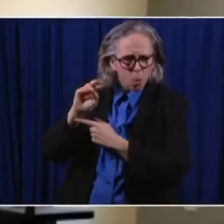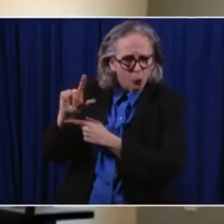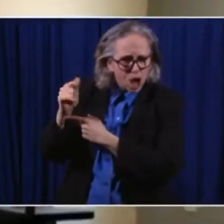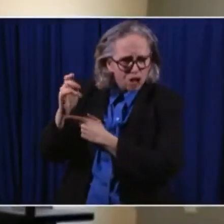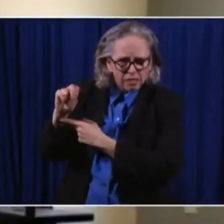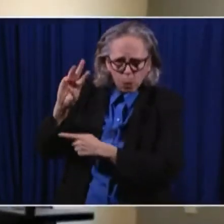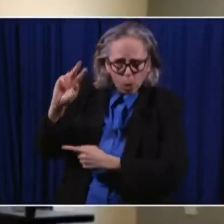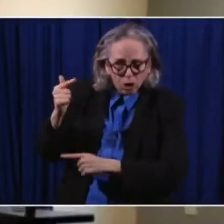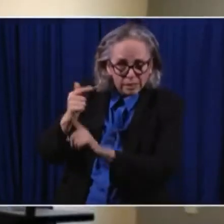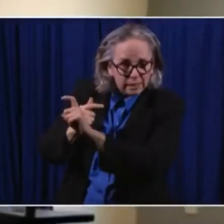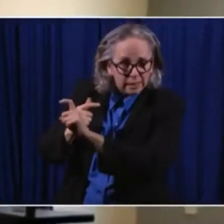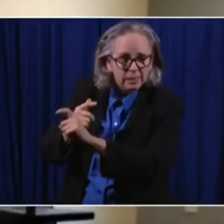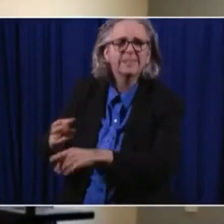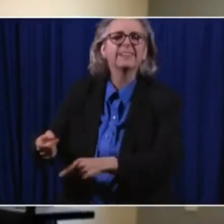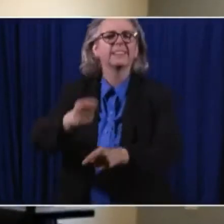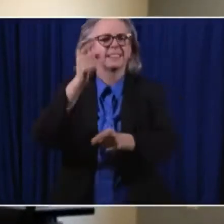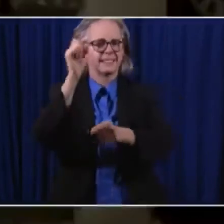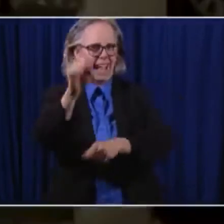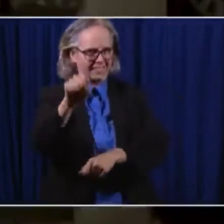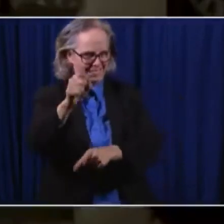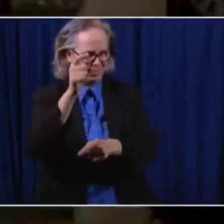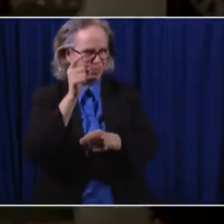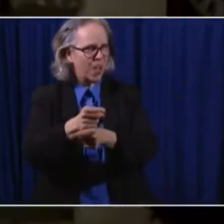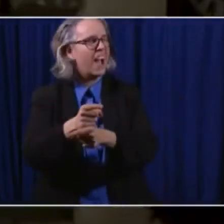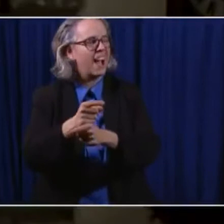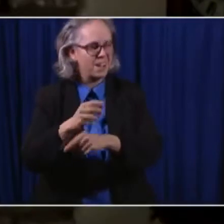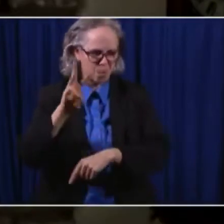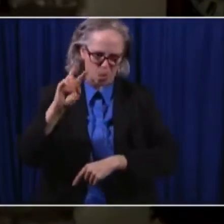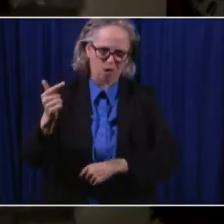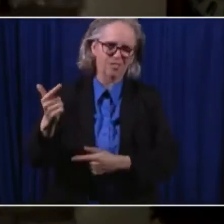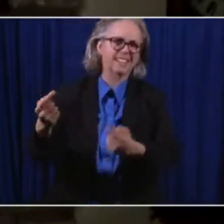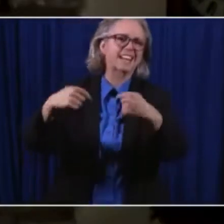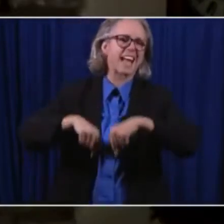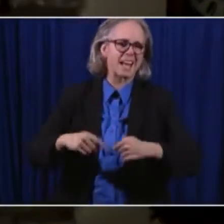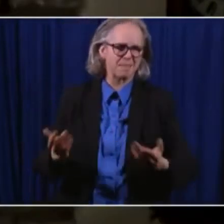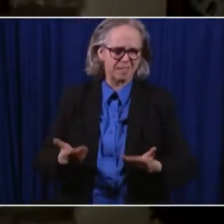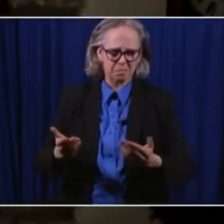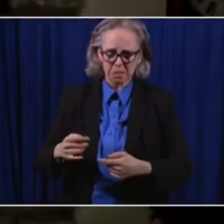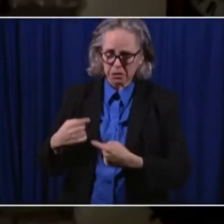do. It's good. And so things so far so good?